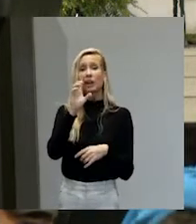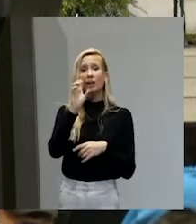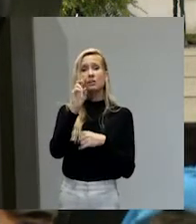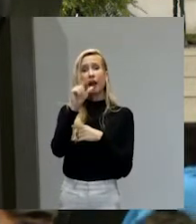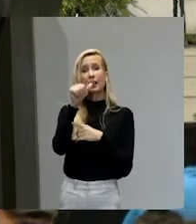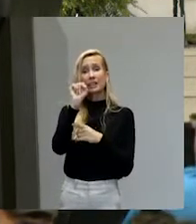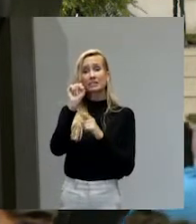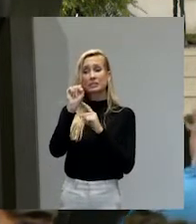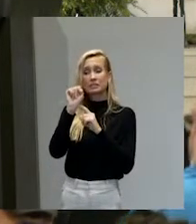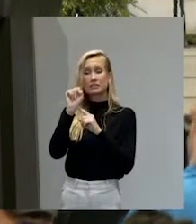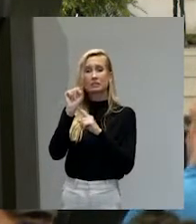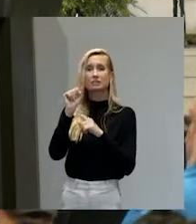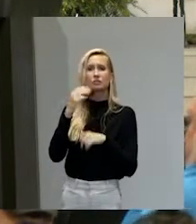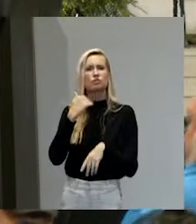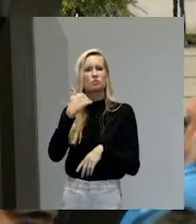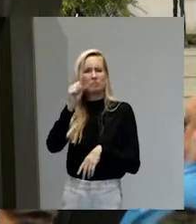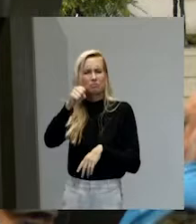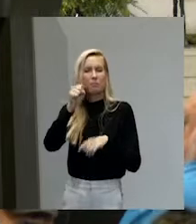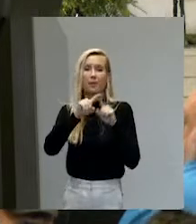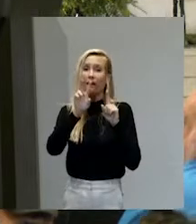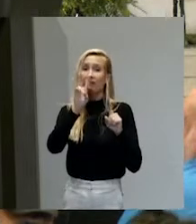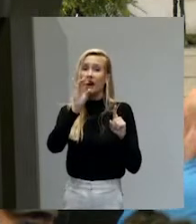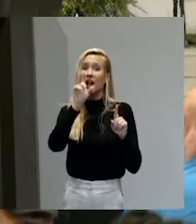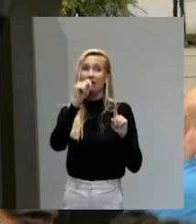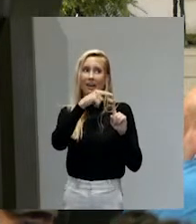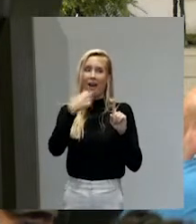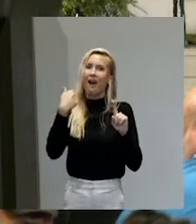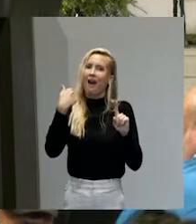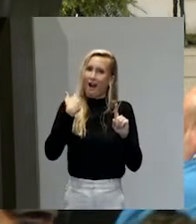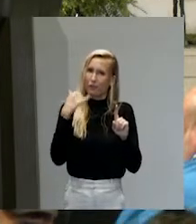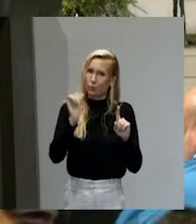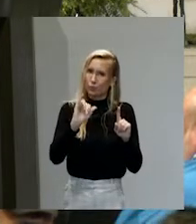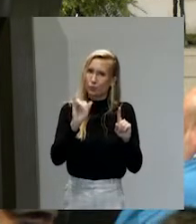sweetness to Violet that, what she